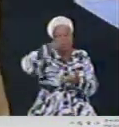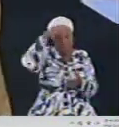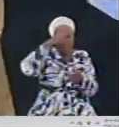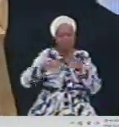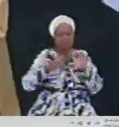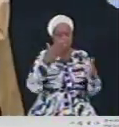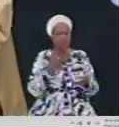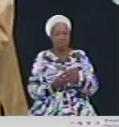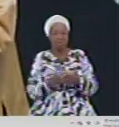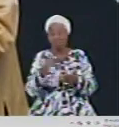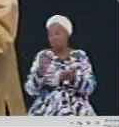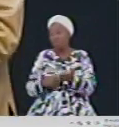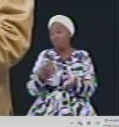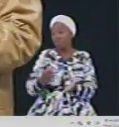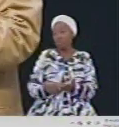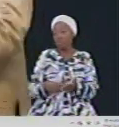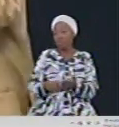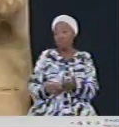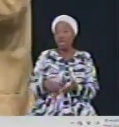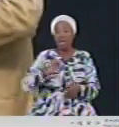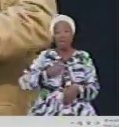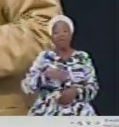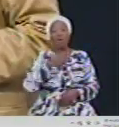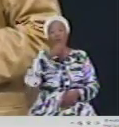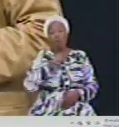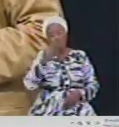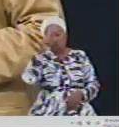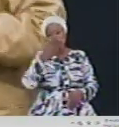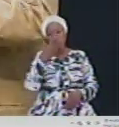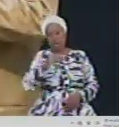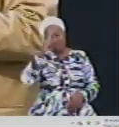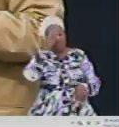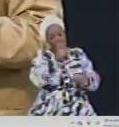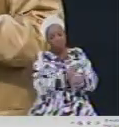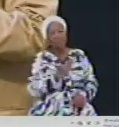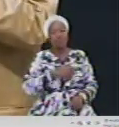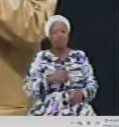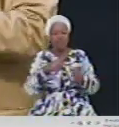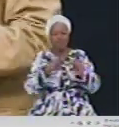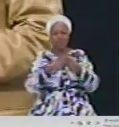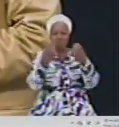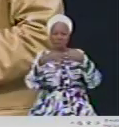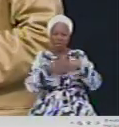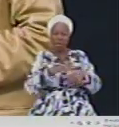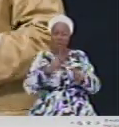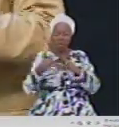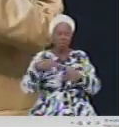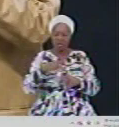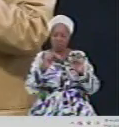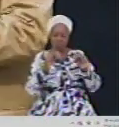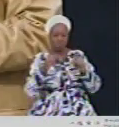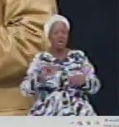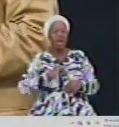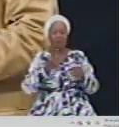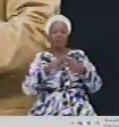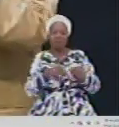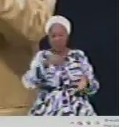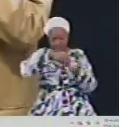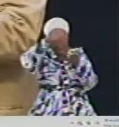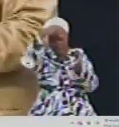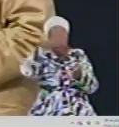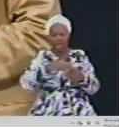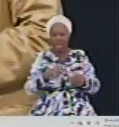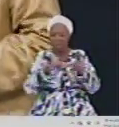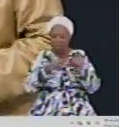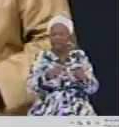know, our old bad habits will try to come back. But we say, no, I'm going to learn. I'm going to persevere. I'm going